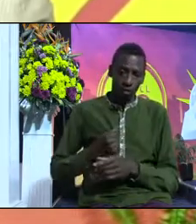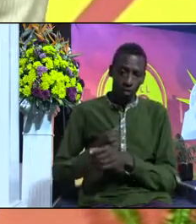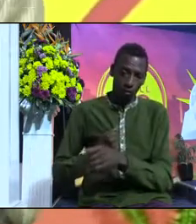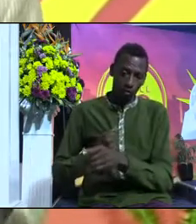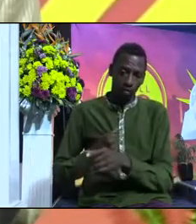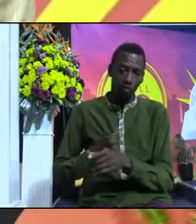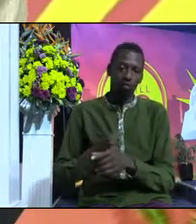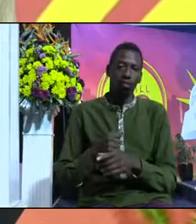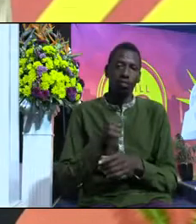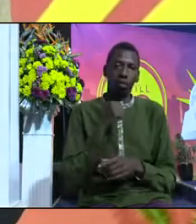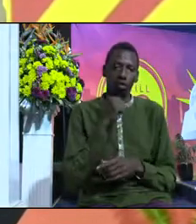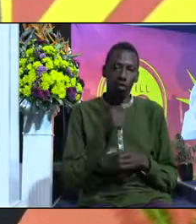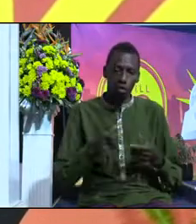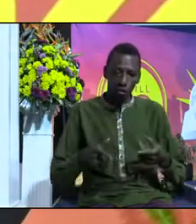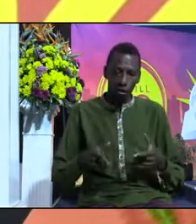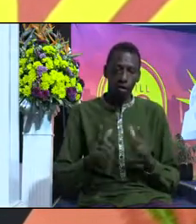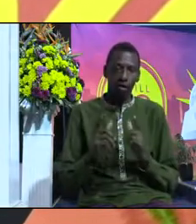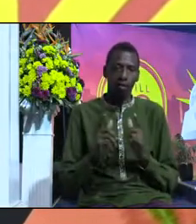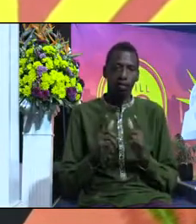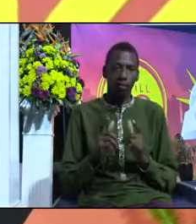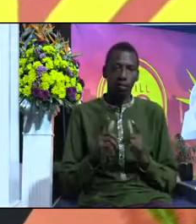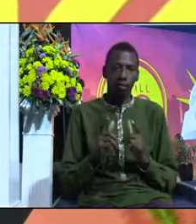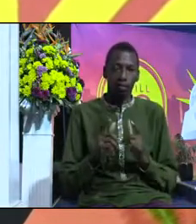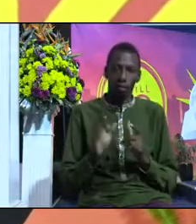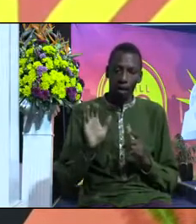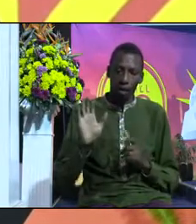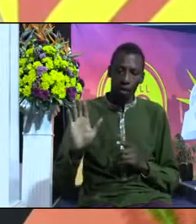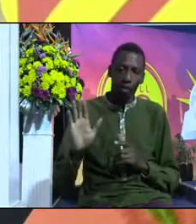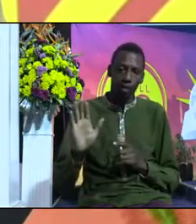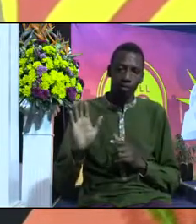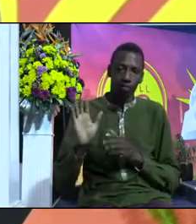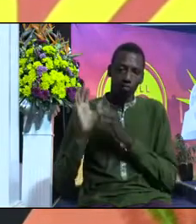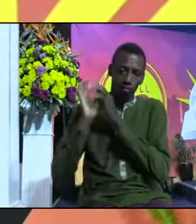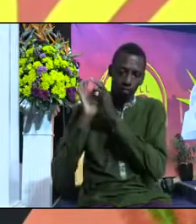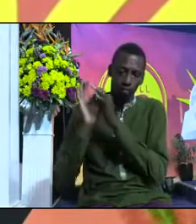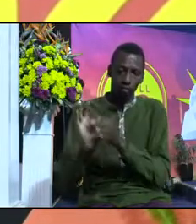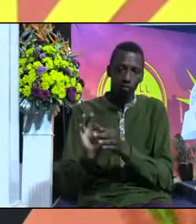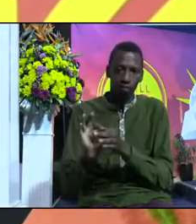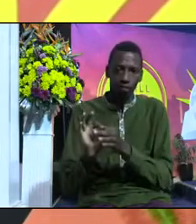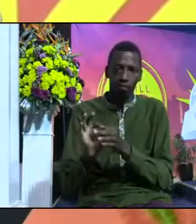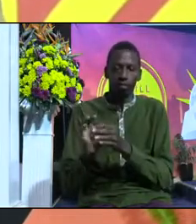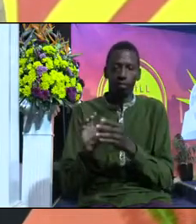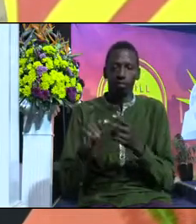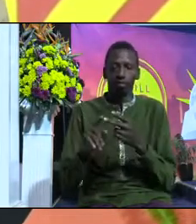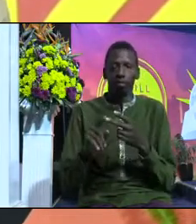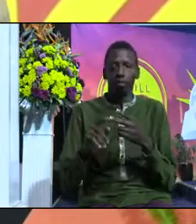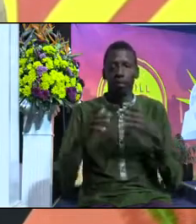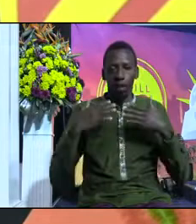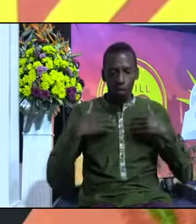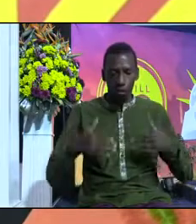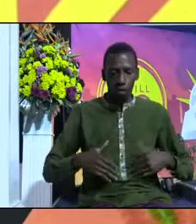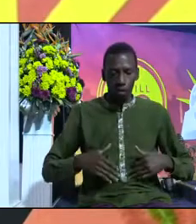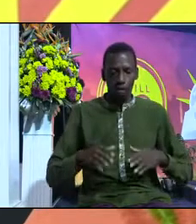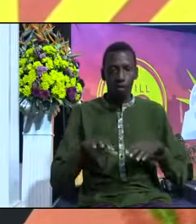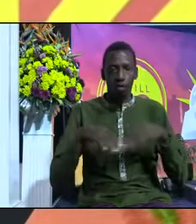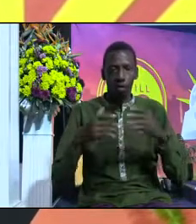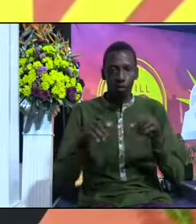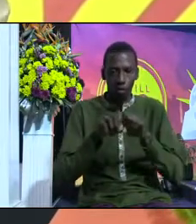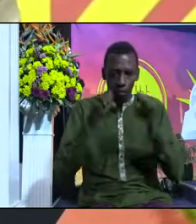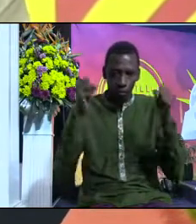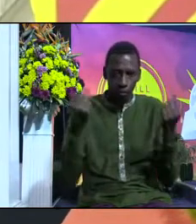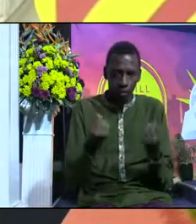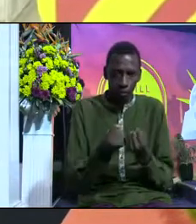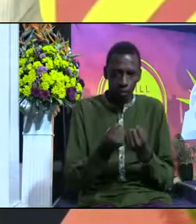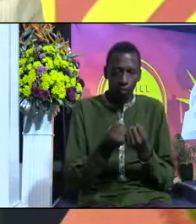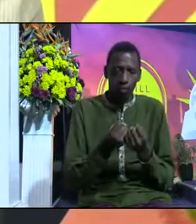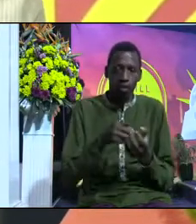Joseph did not let his genealogical, physiological, or